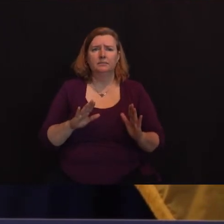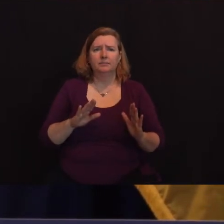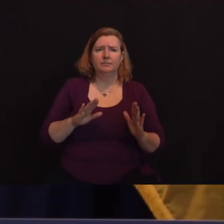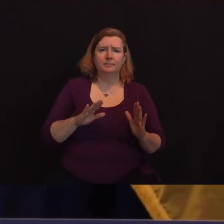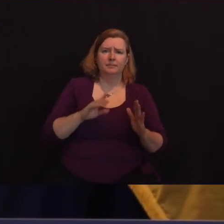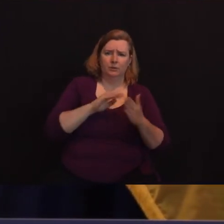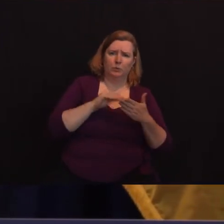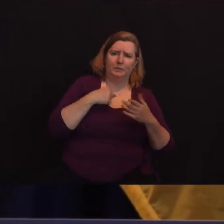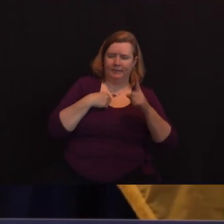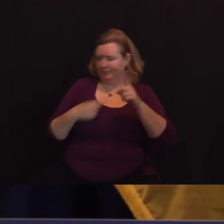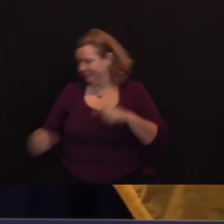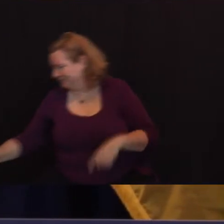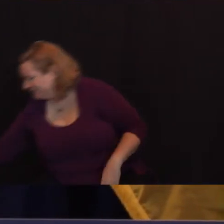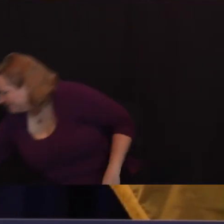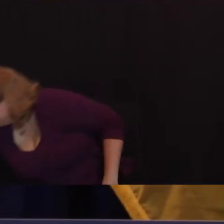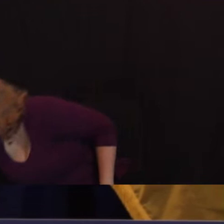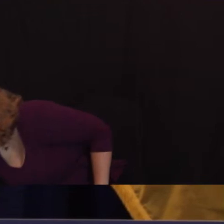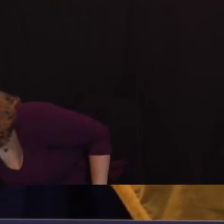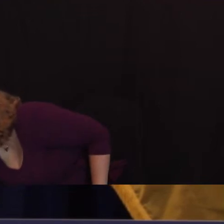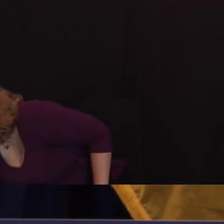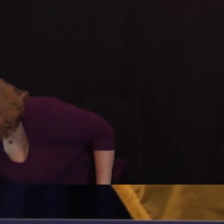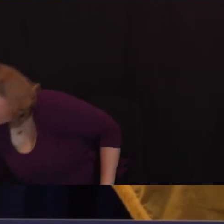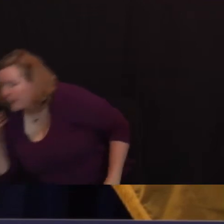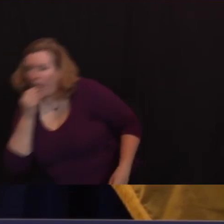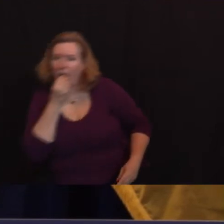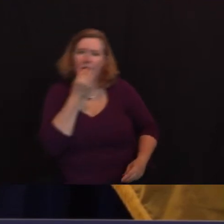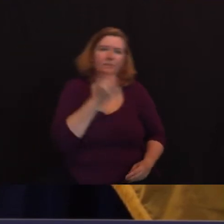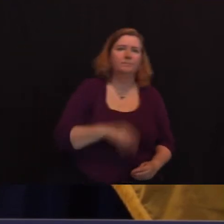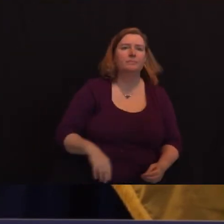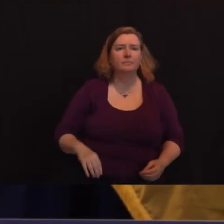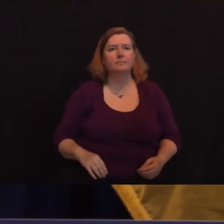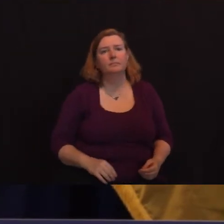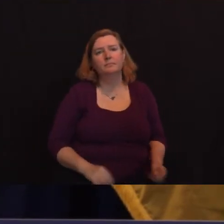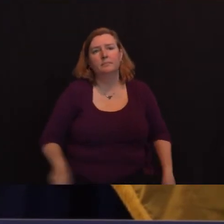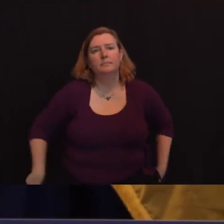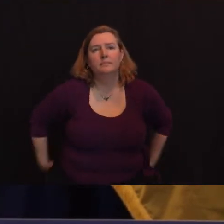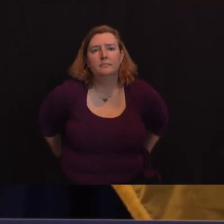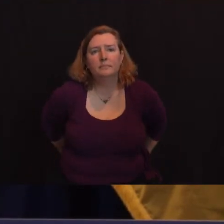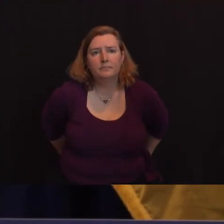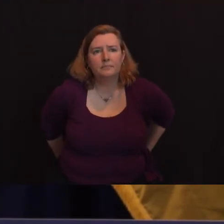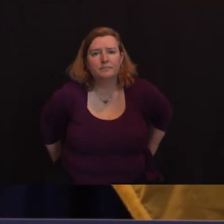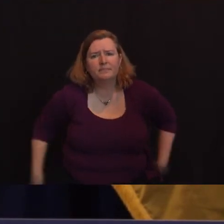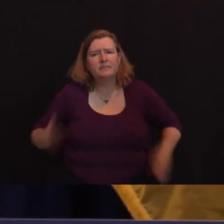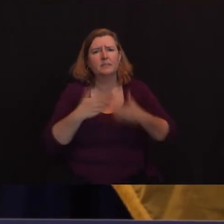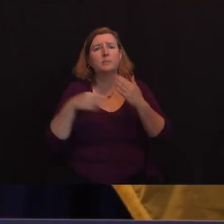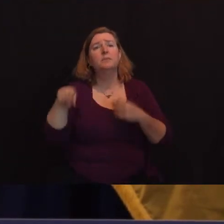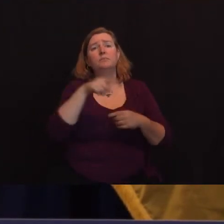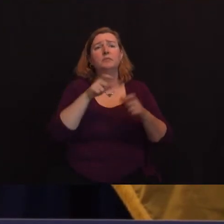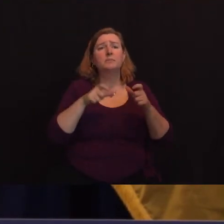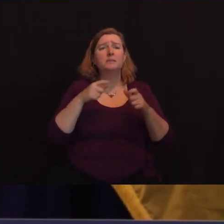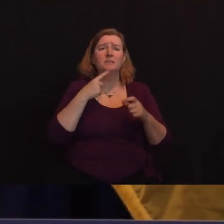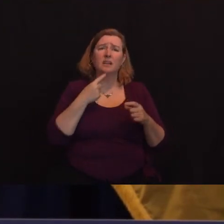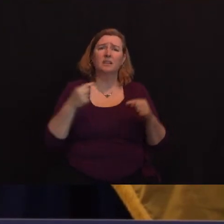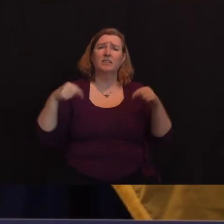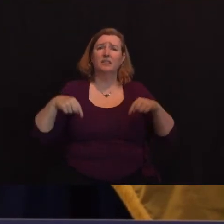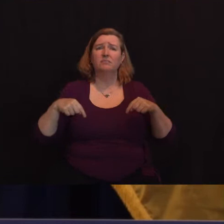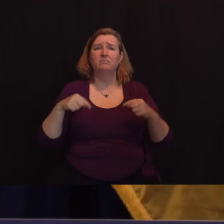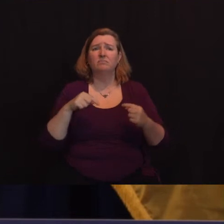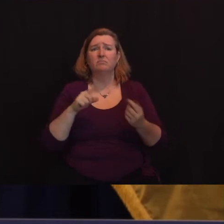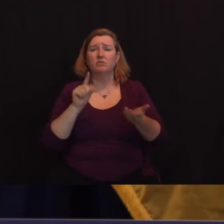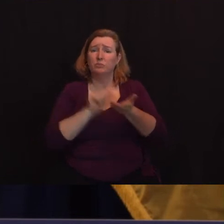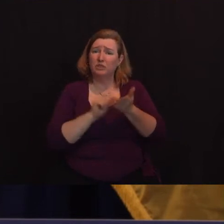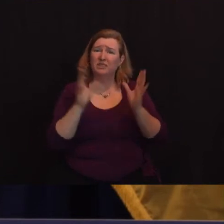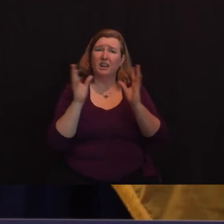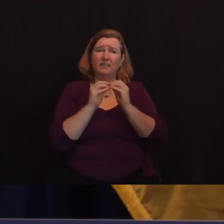4 quick things. One is, notwithstanding some folks who are on record saying otherwise, these press conferences happen for a